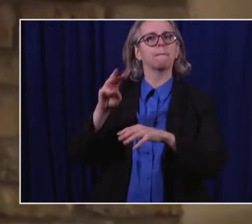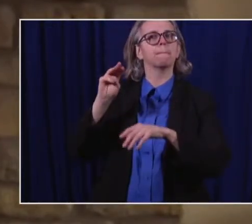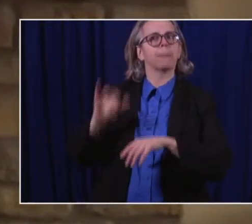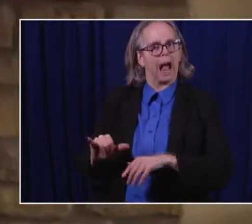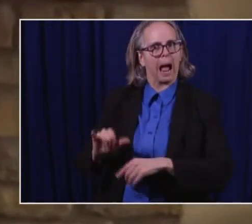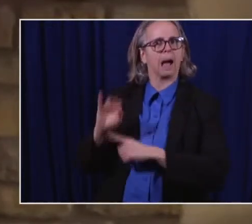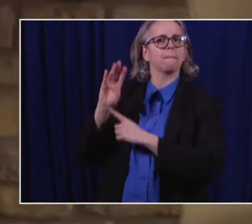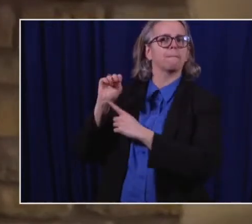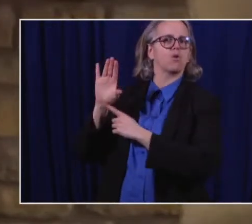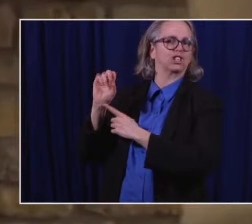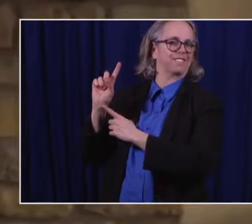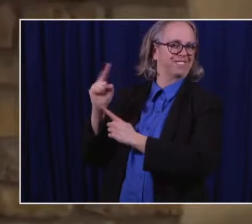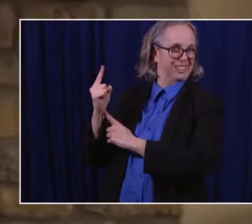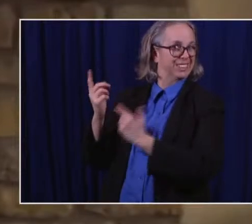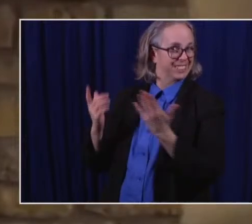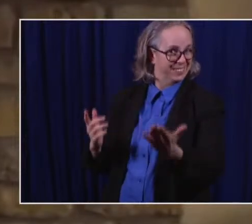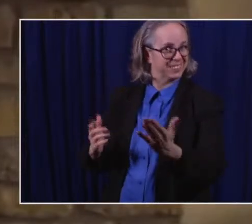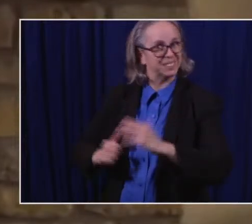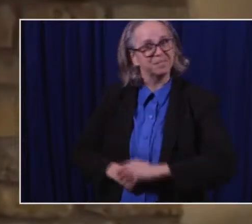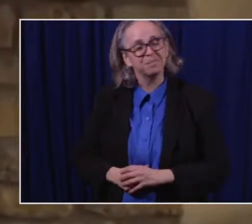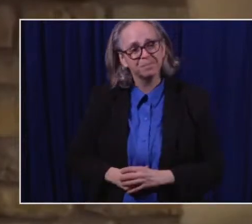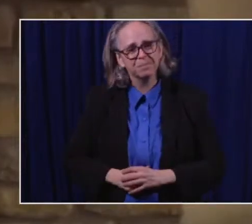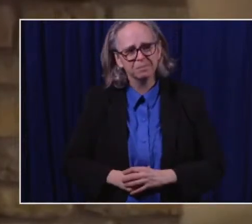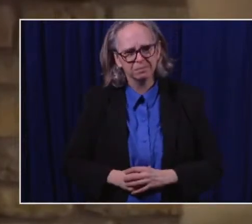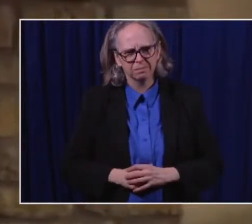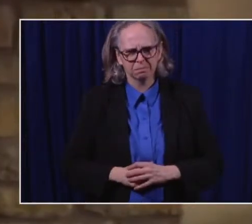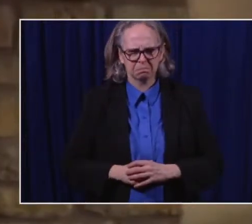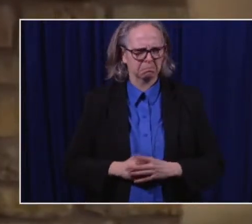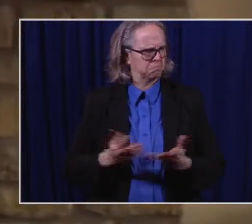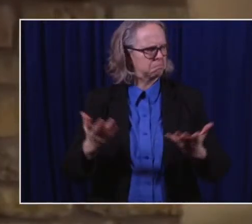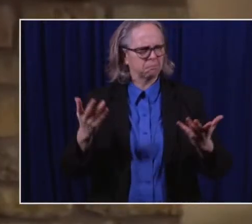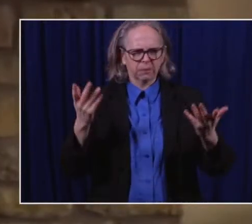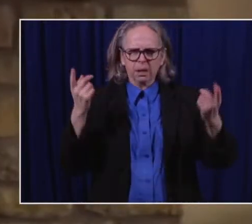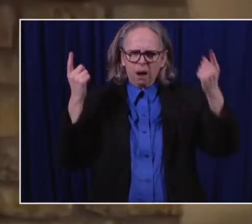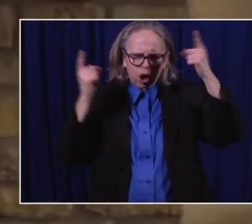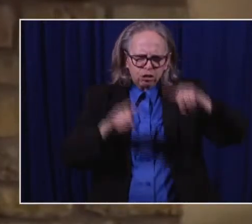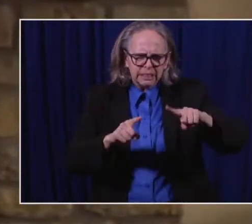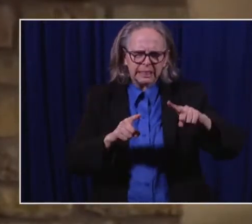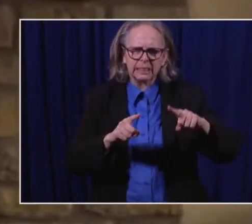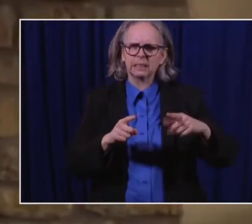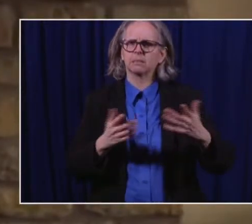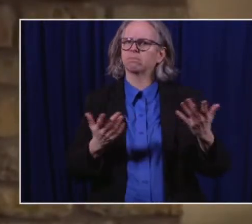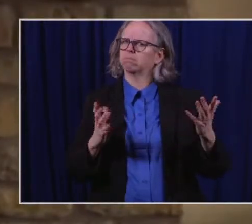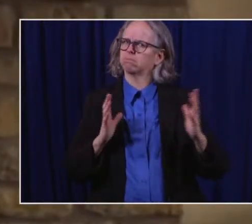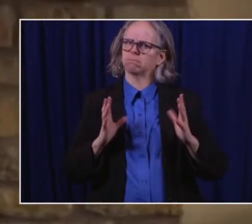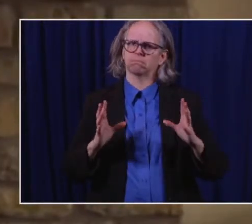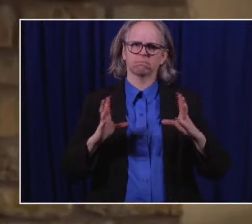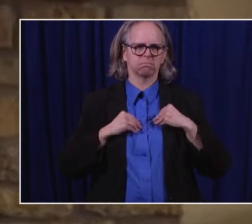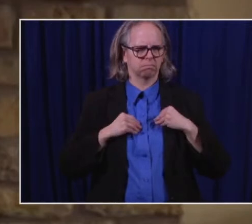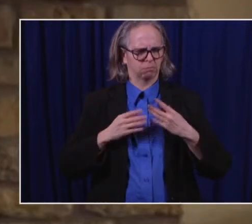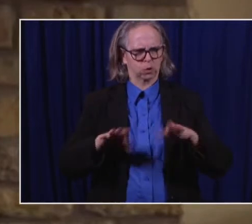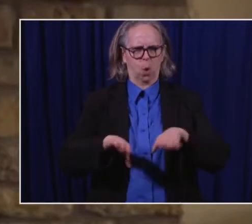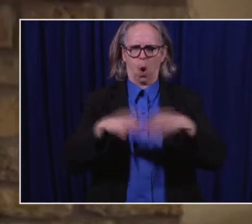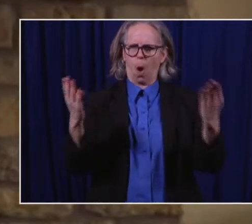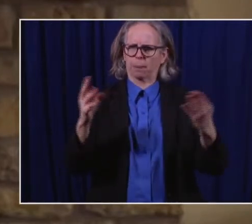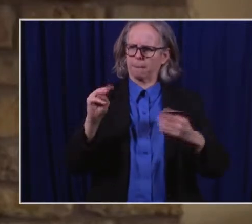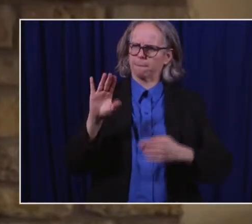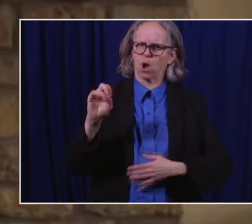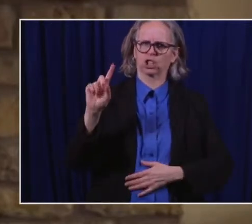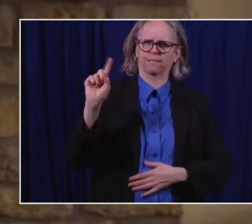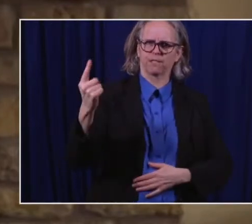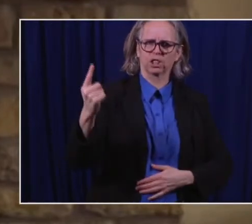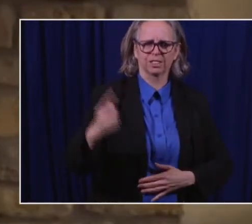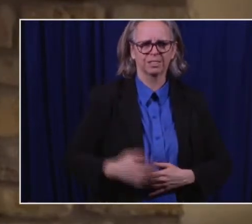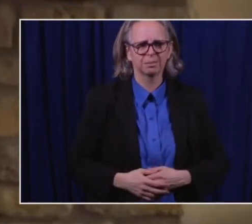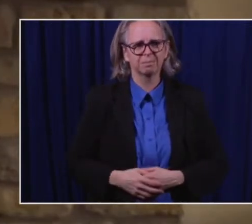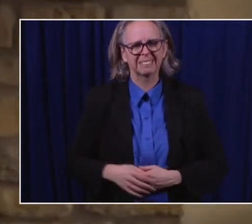the situation in the community. But they've all signed that the goal is to go back March 1, all except one district. To